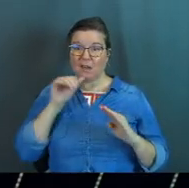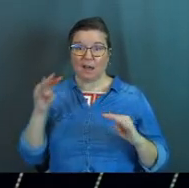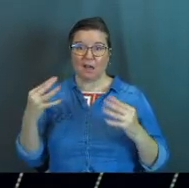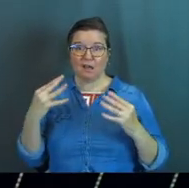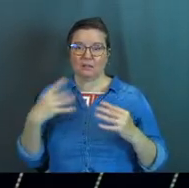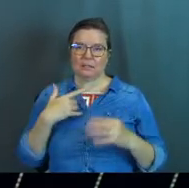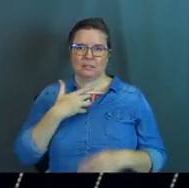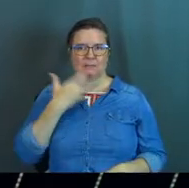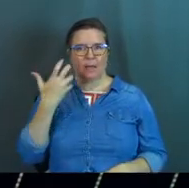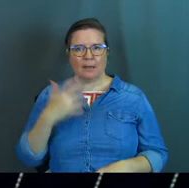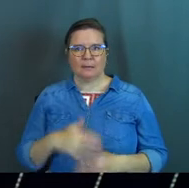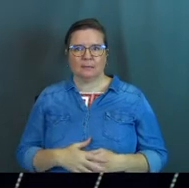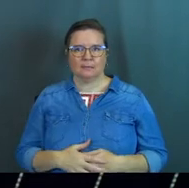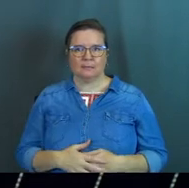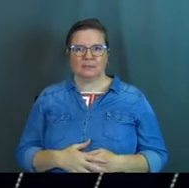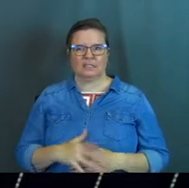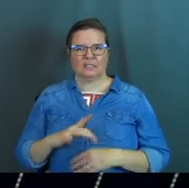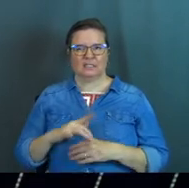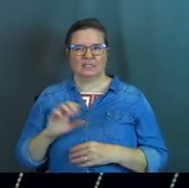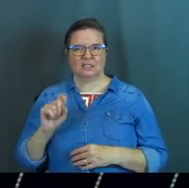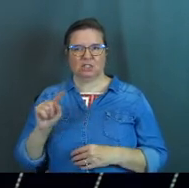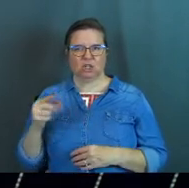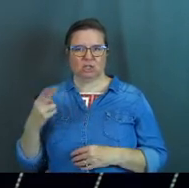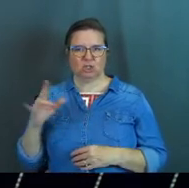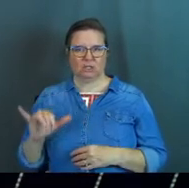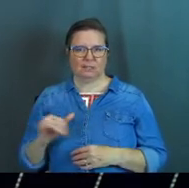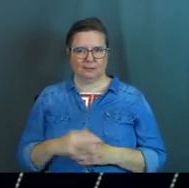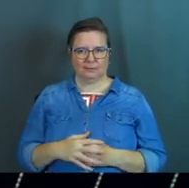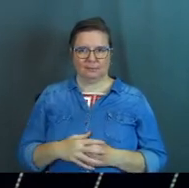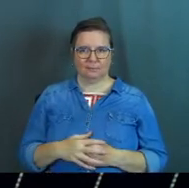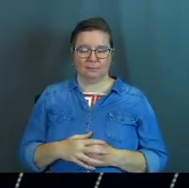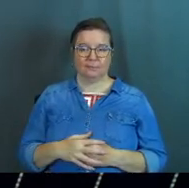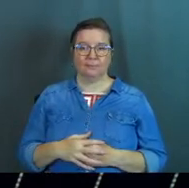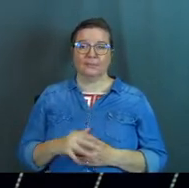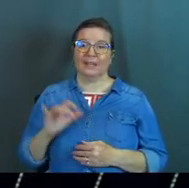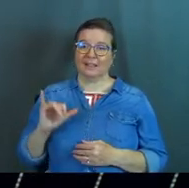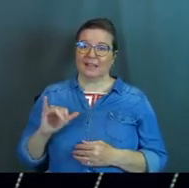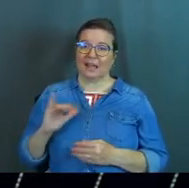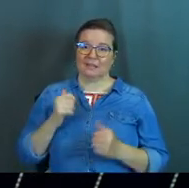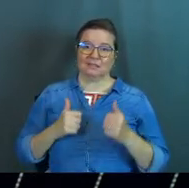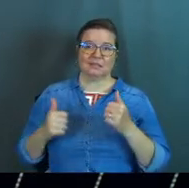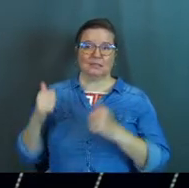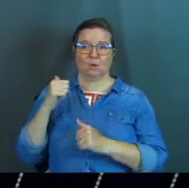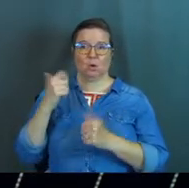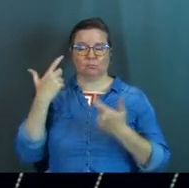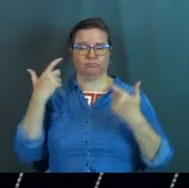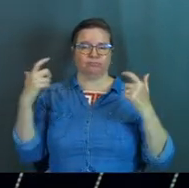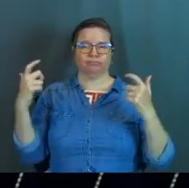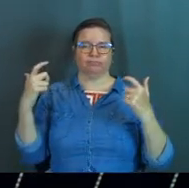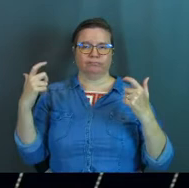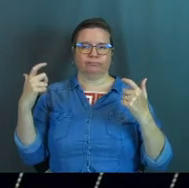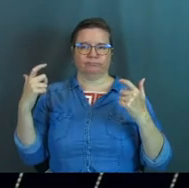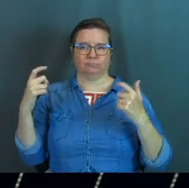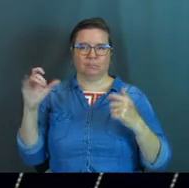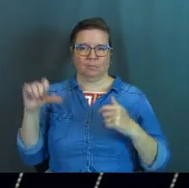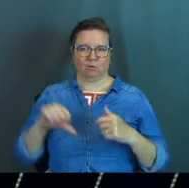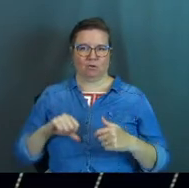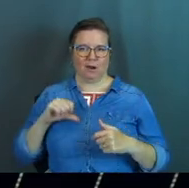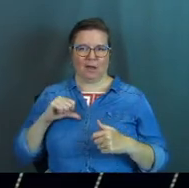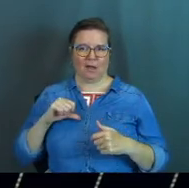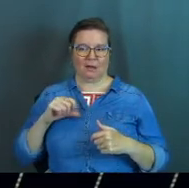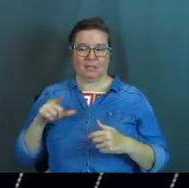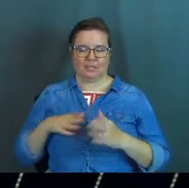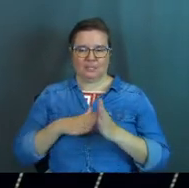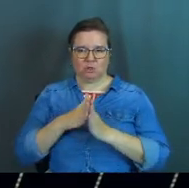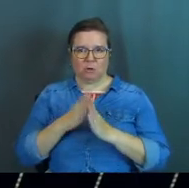it. He's touchy. Somebody say touchy. He's touchy. That's the superiority pride, is touchy pride.